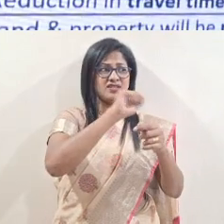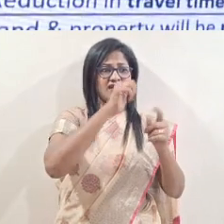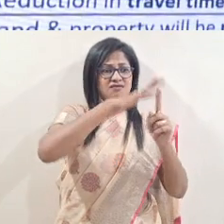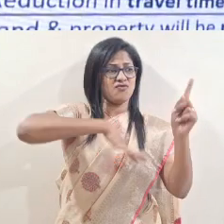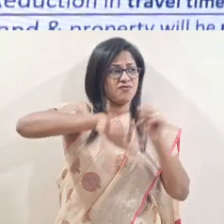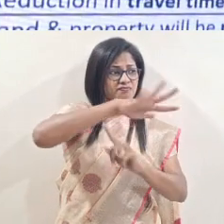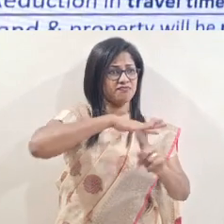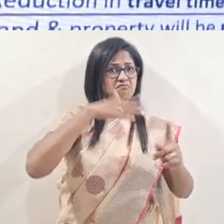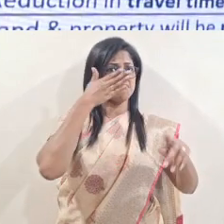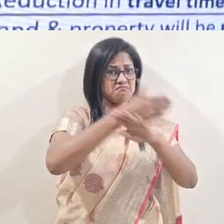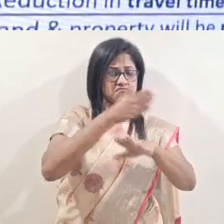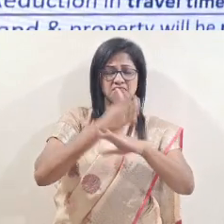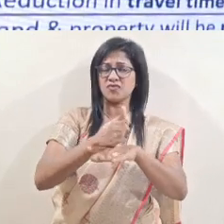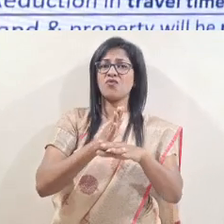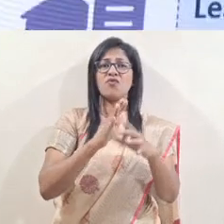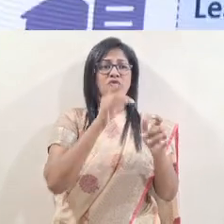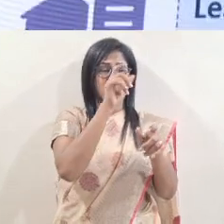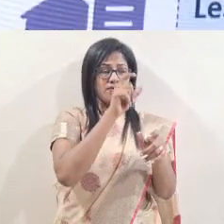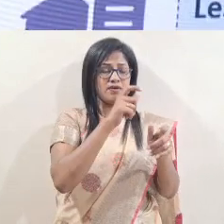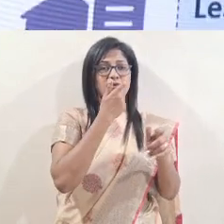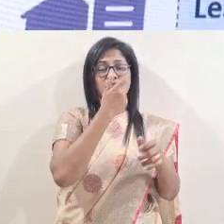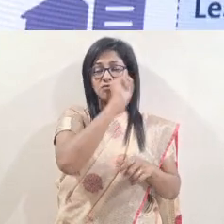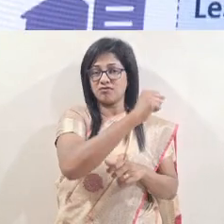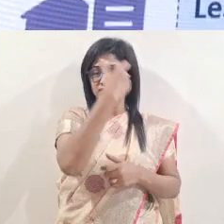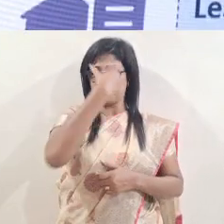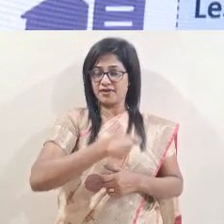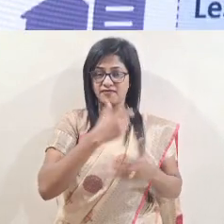has disturbed their privacy.